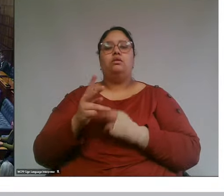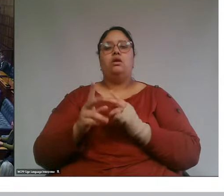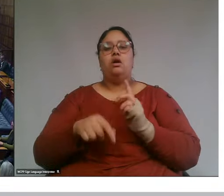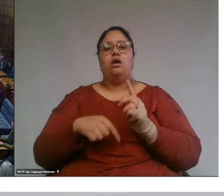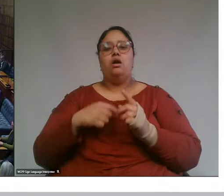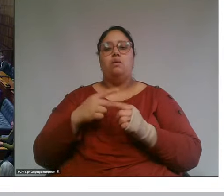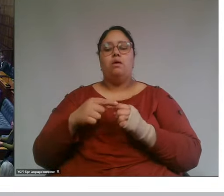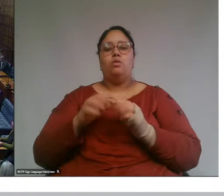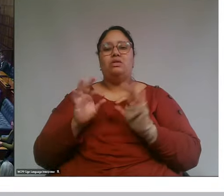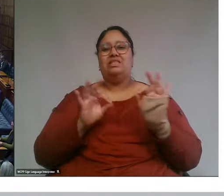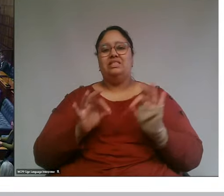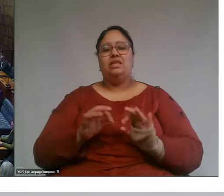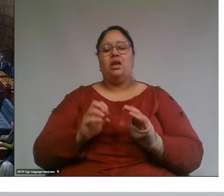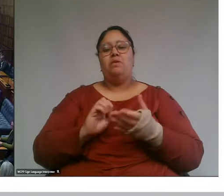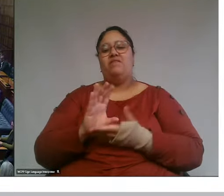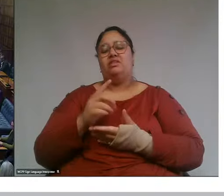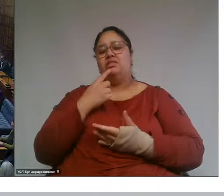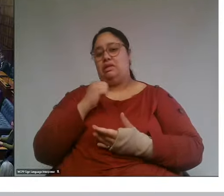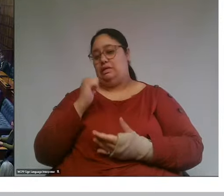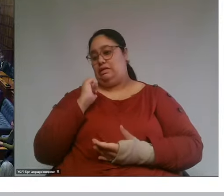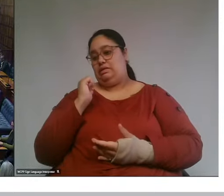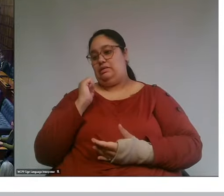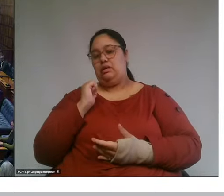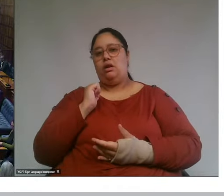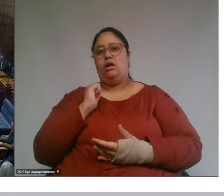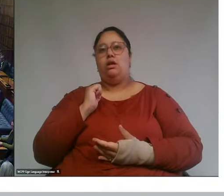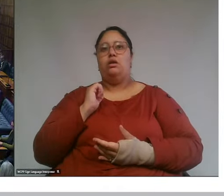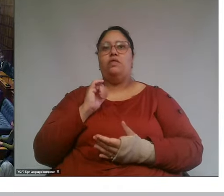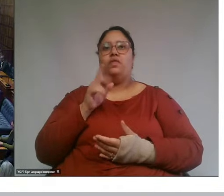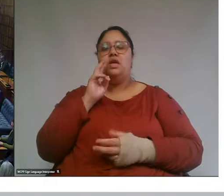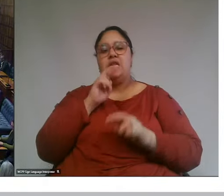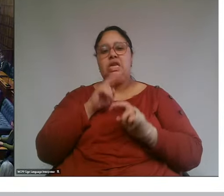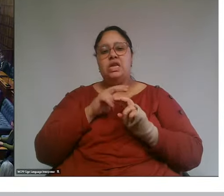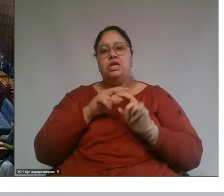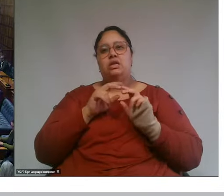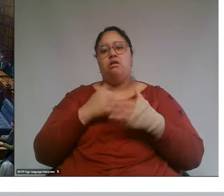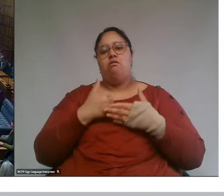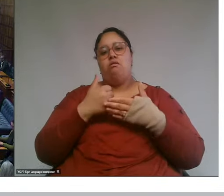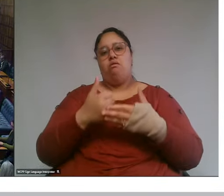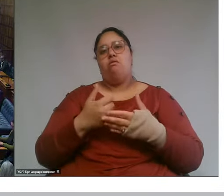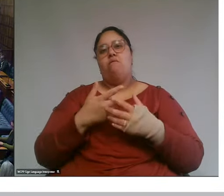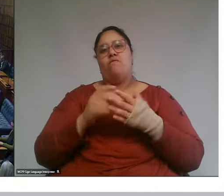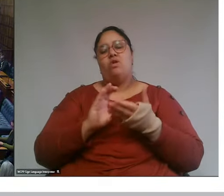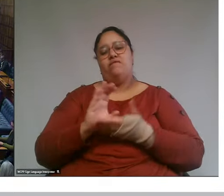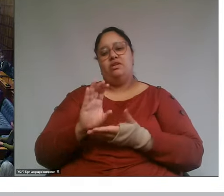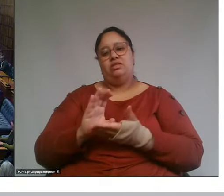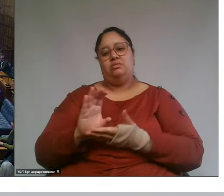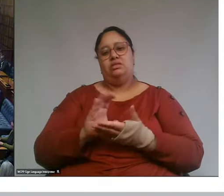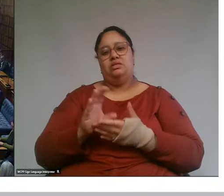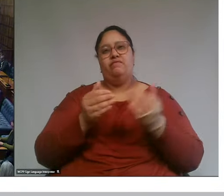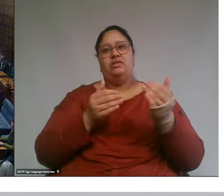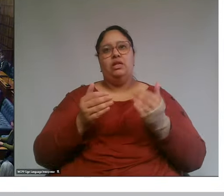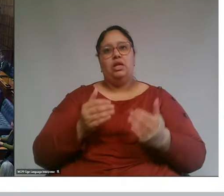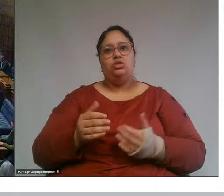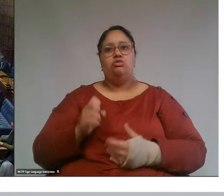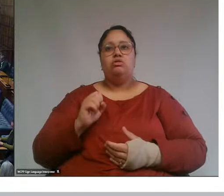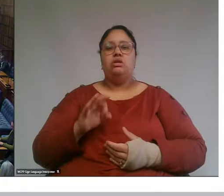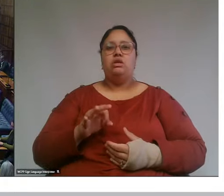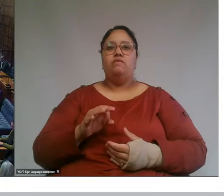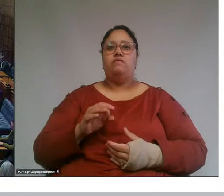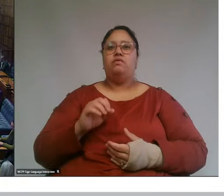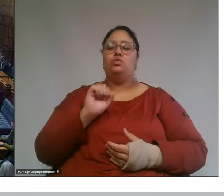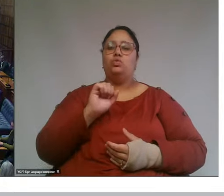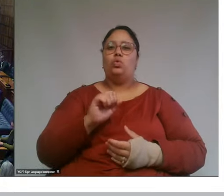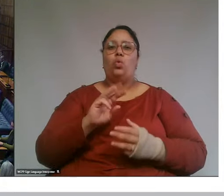similar to what the investor was saying to us yesterday is they just need assistance in terms of investment facilitation whether it's through a